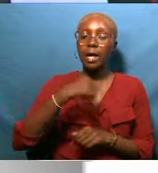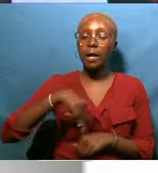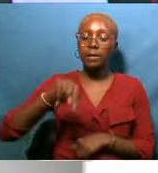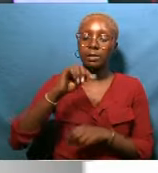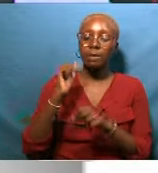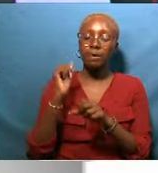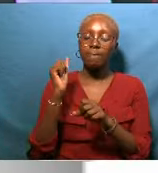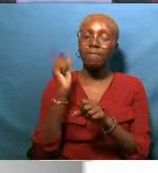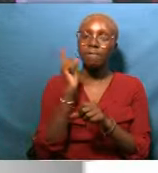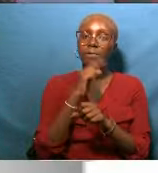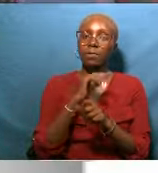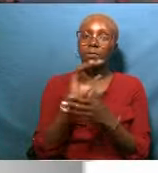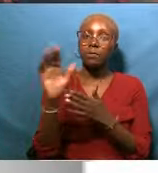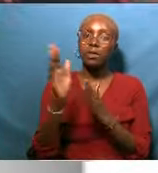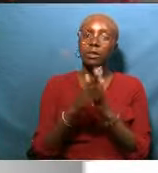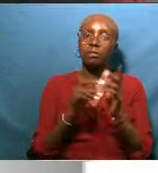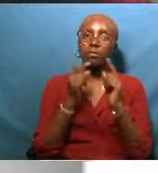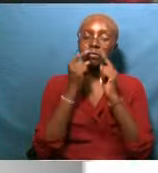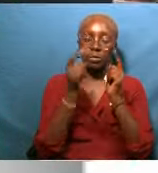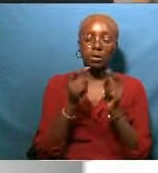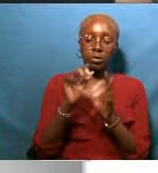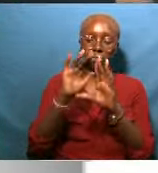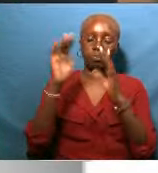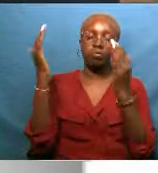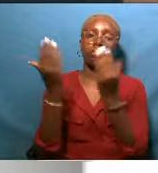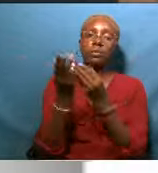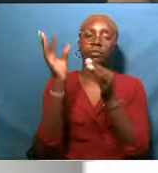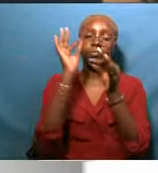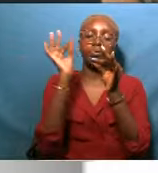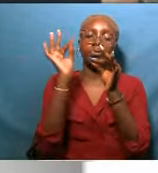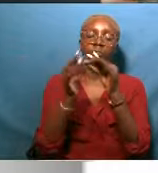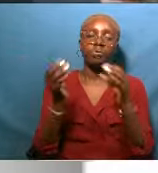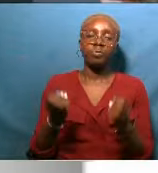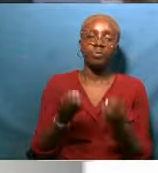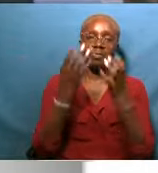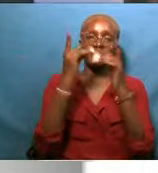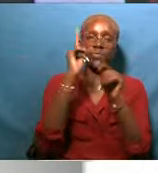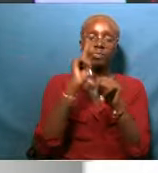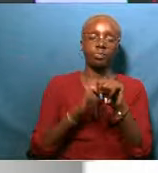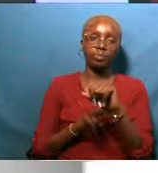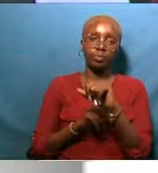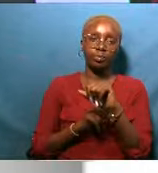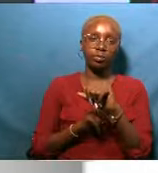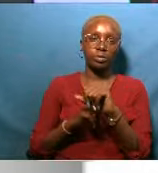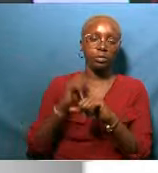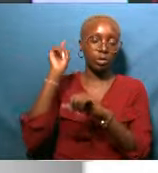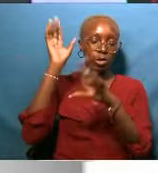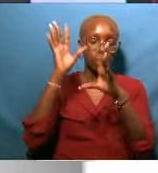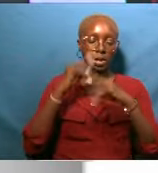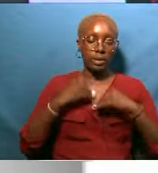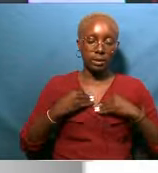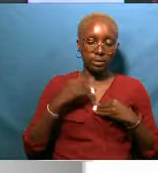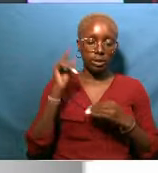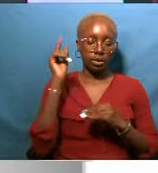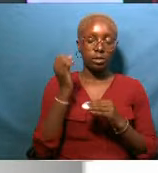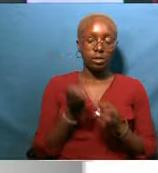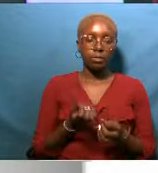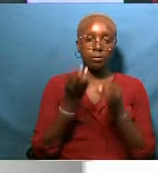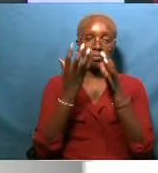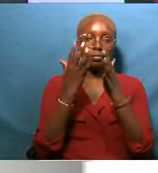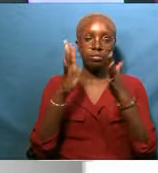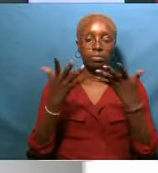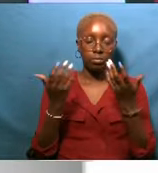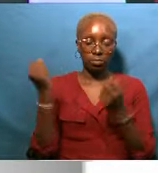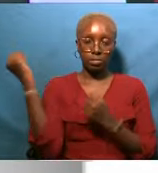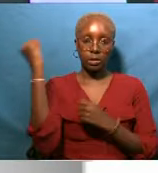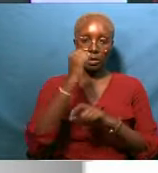the sins of the whole world, a perfect sacrifice once and for all. You accepted his offering by